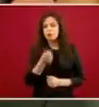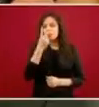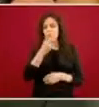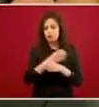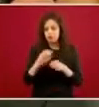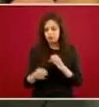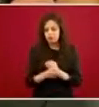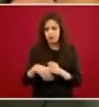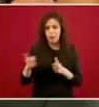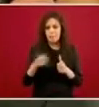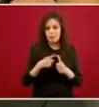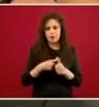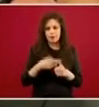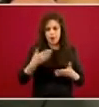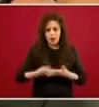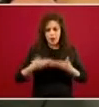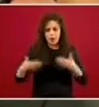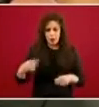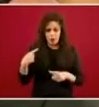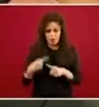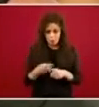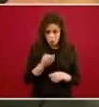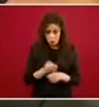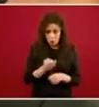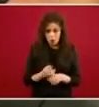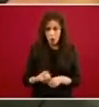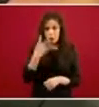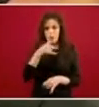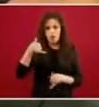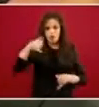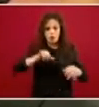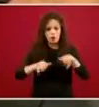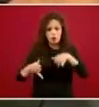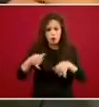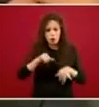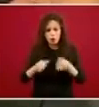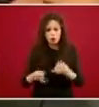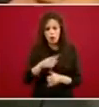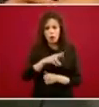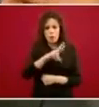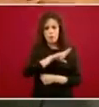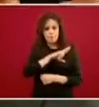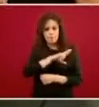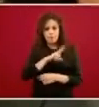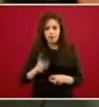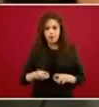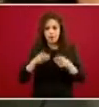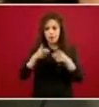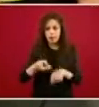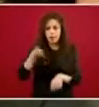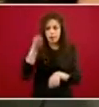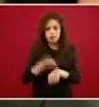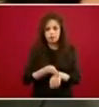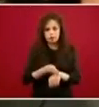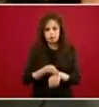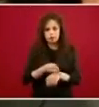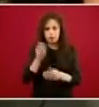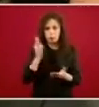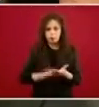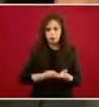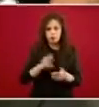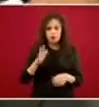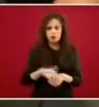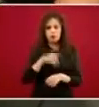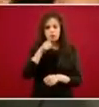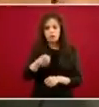Two questions. The first one, I would like to know how many private hospitals have been